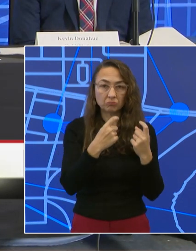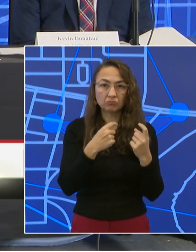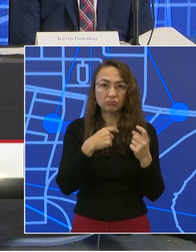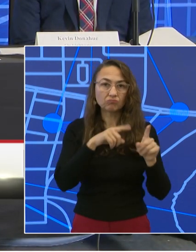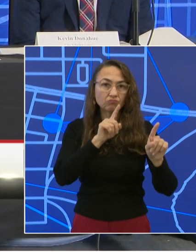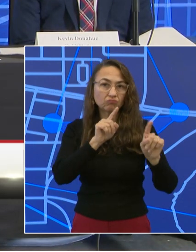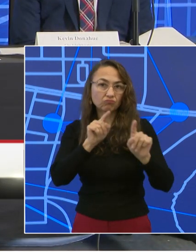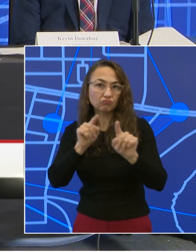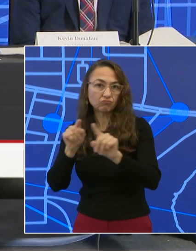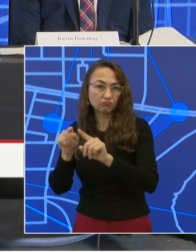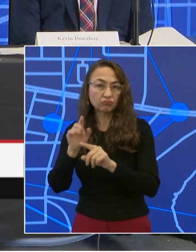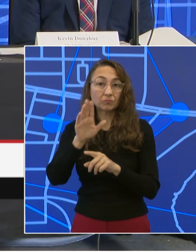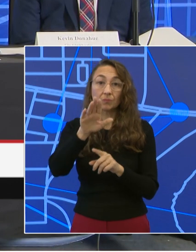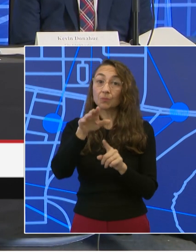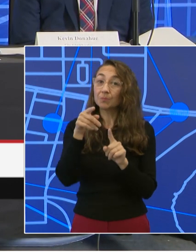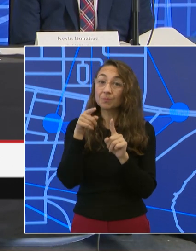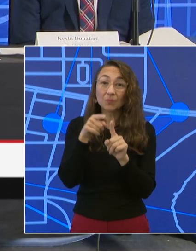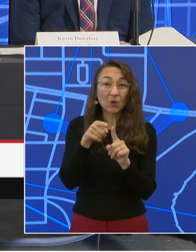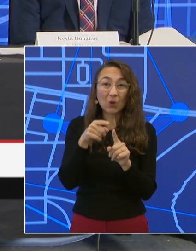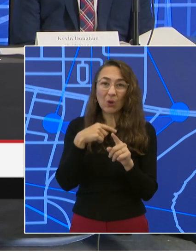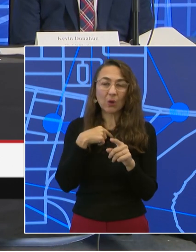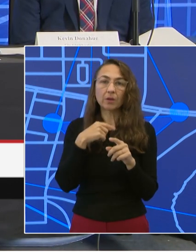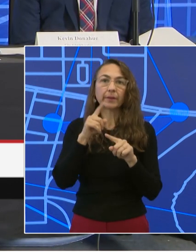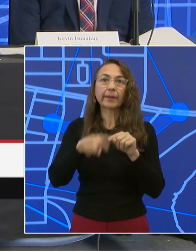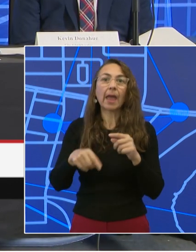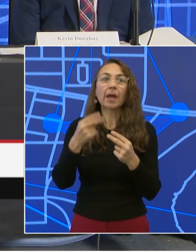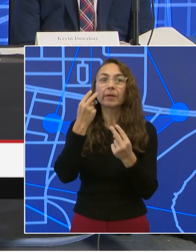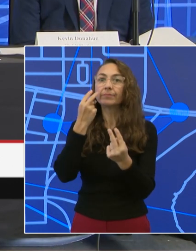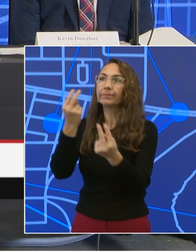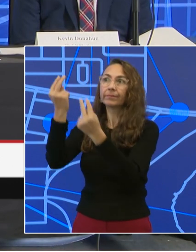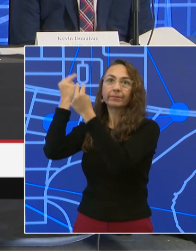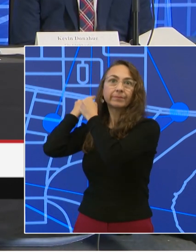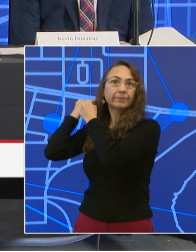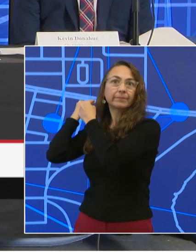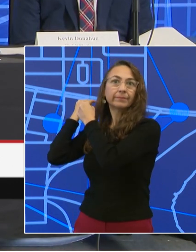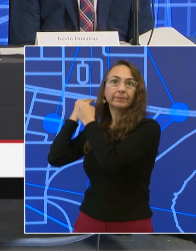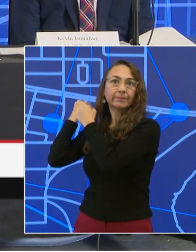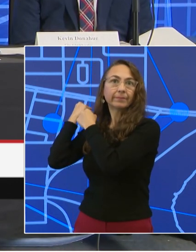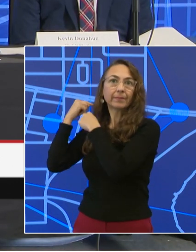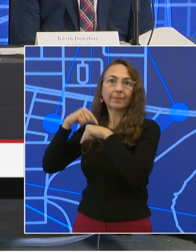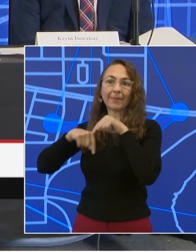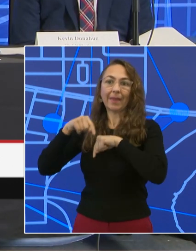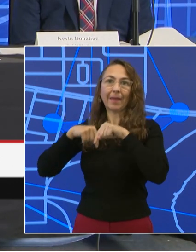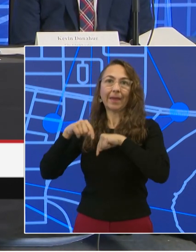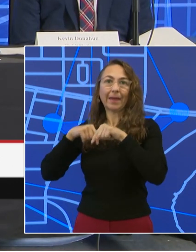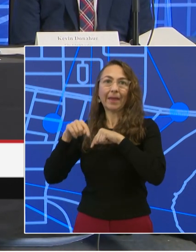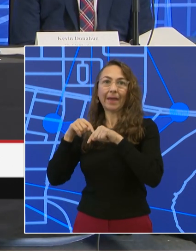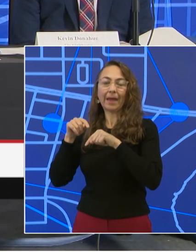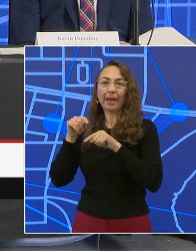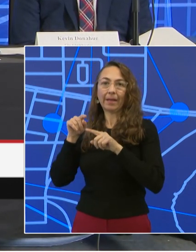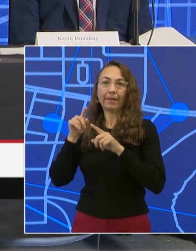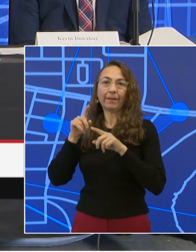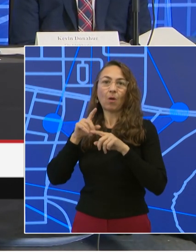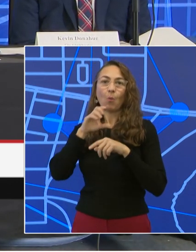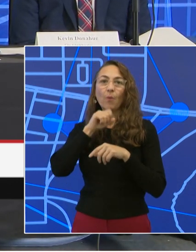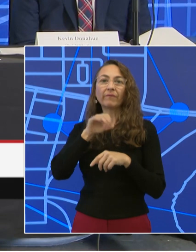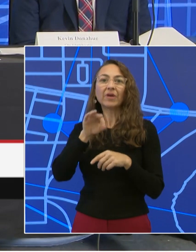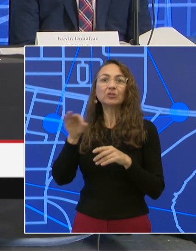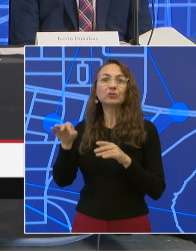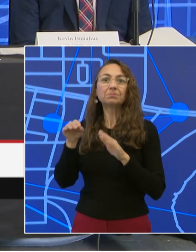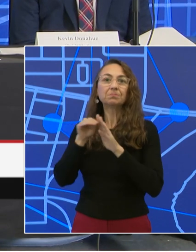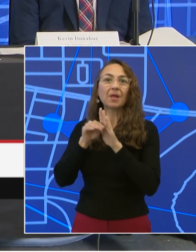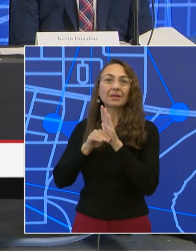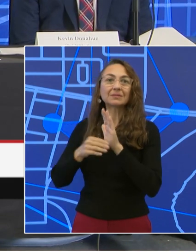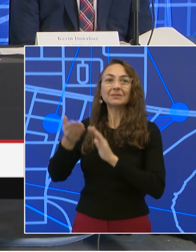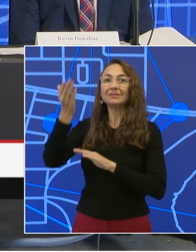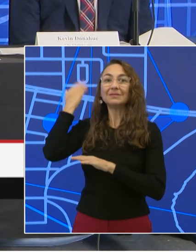back, and also that we don't retreat to policies that led to spikes in crime.